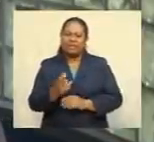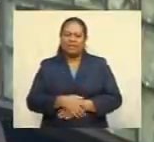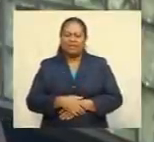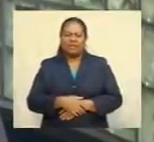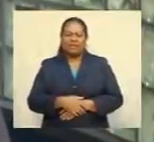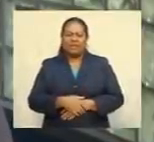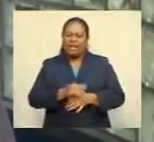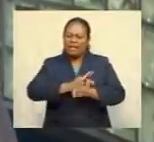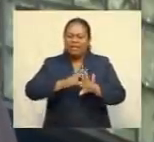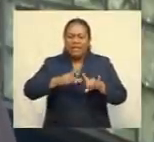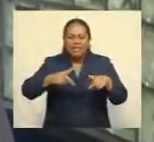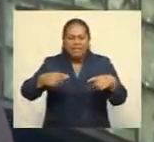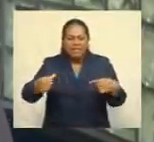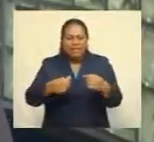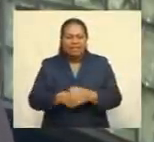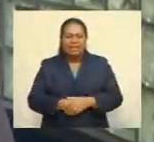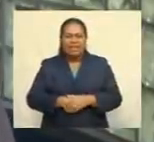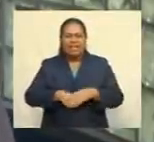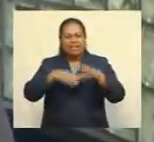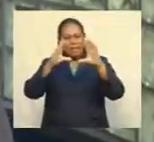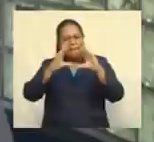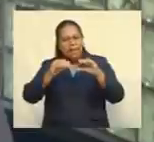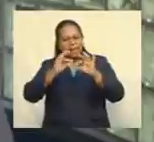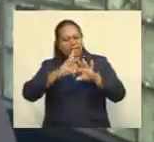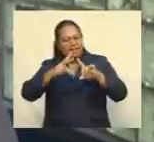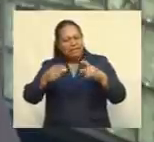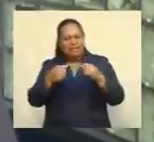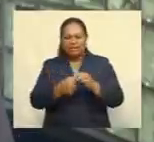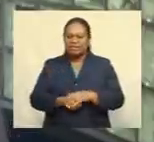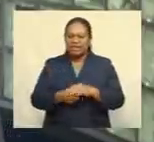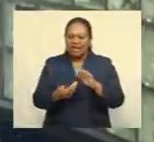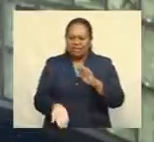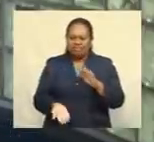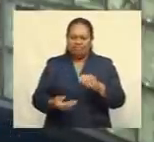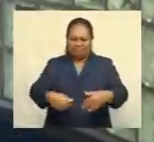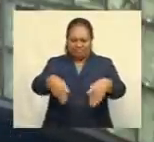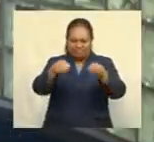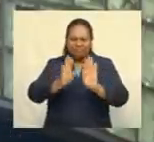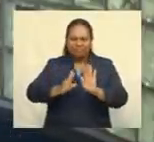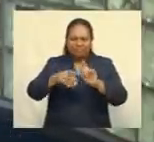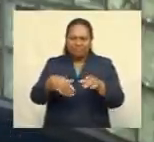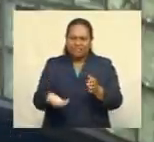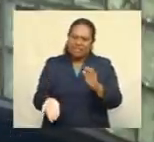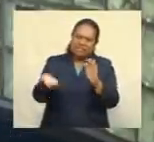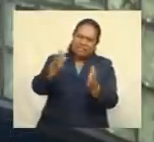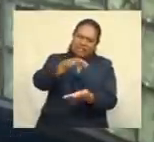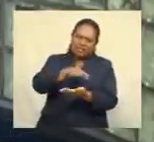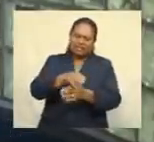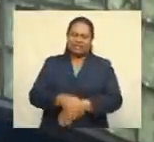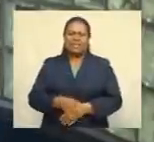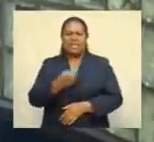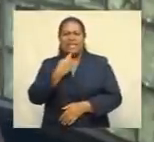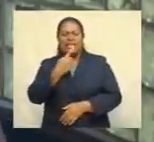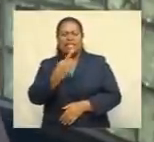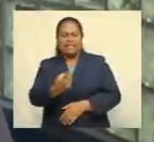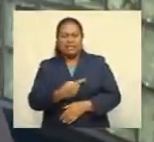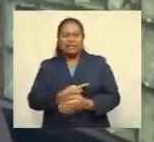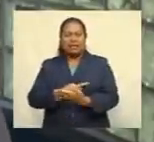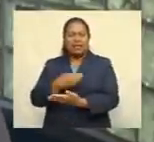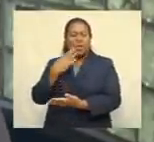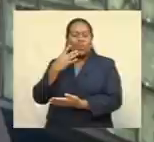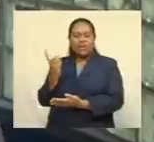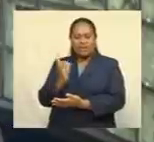around. And in the course of turning it down, the story we had was that the soldier himself came into the room.